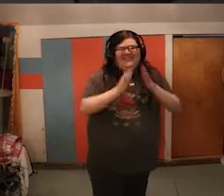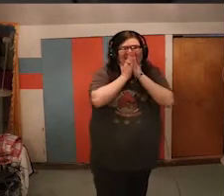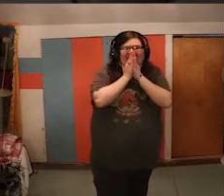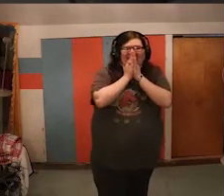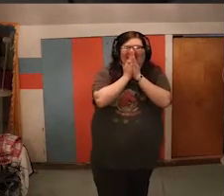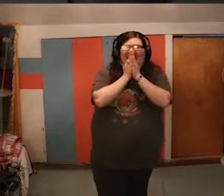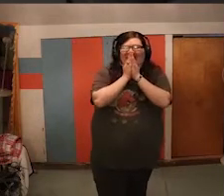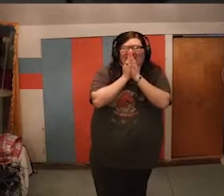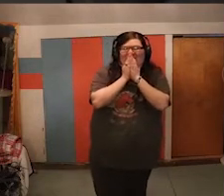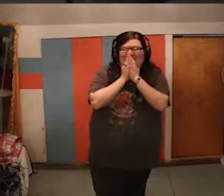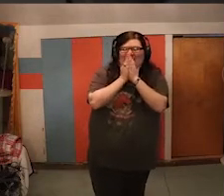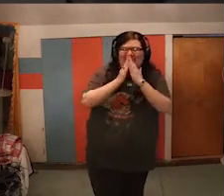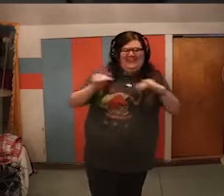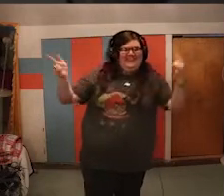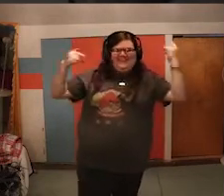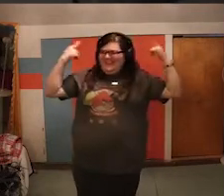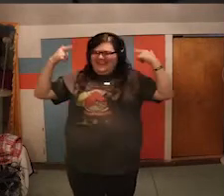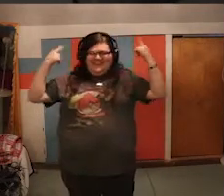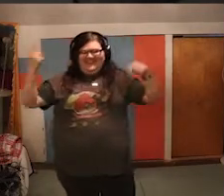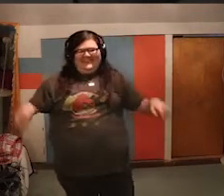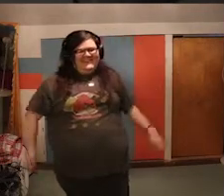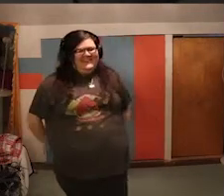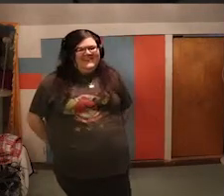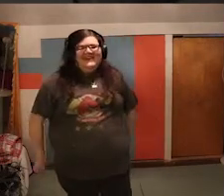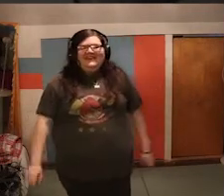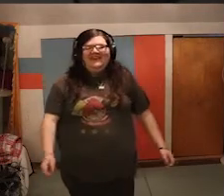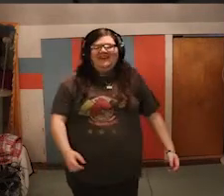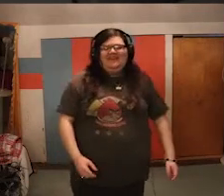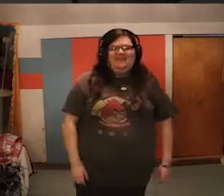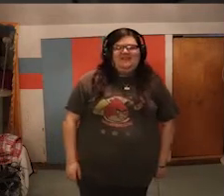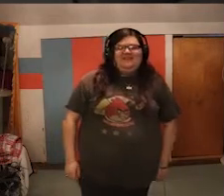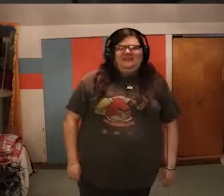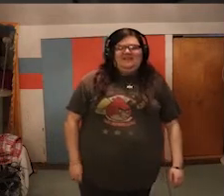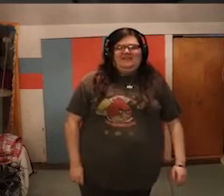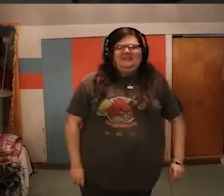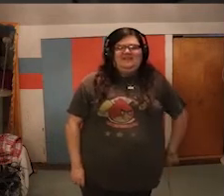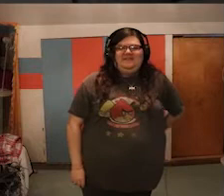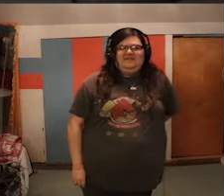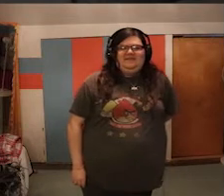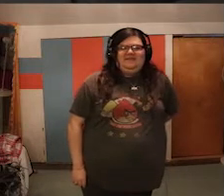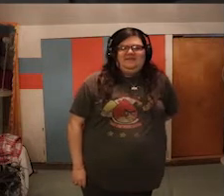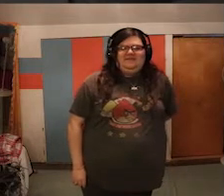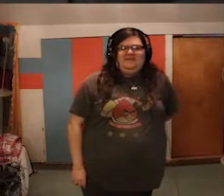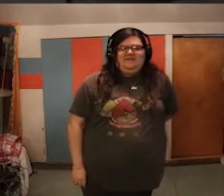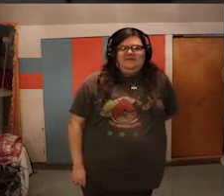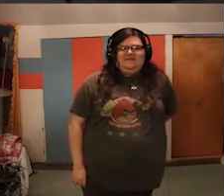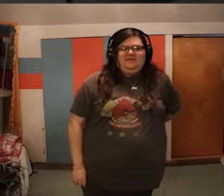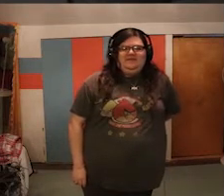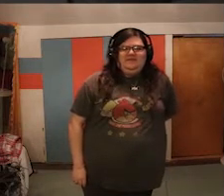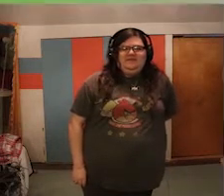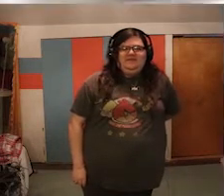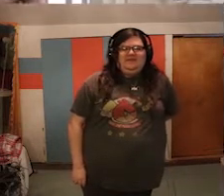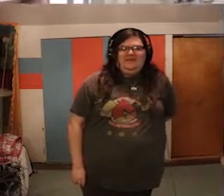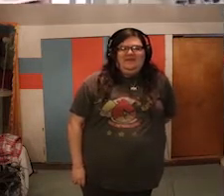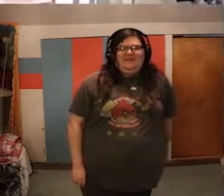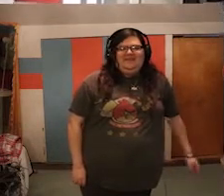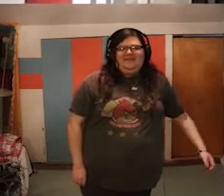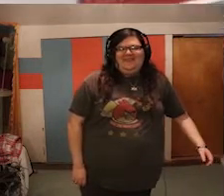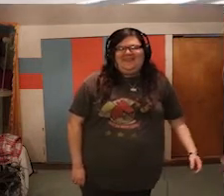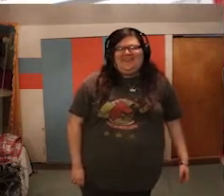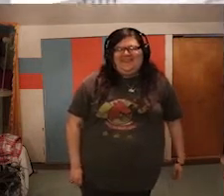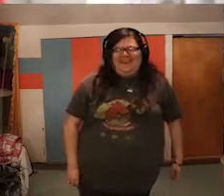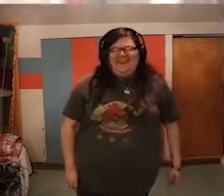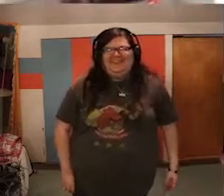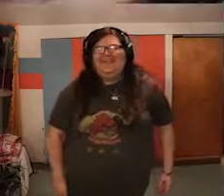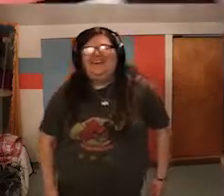Oh no! It's turn it again. And also, my nails are painting, so if you could go get me some nail varnish, that would be swell. Okay, we found it.